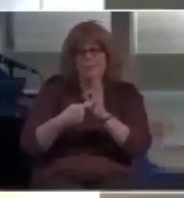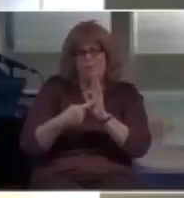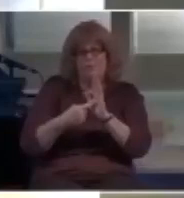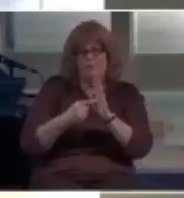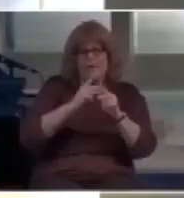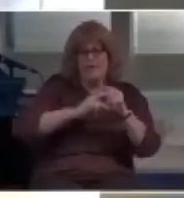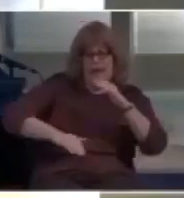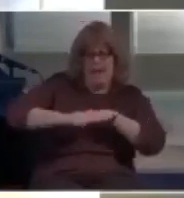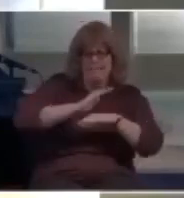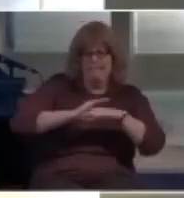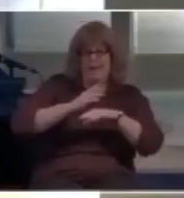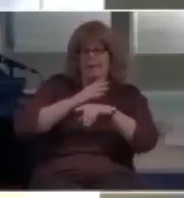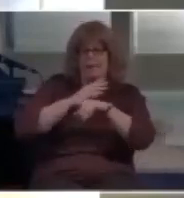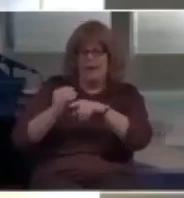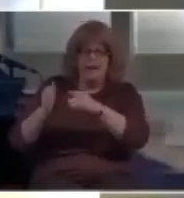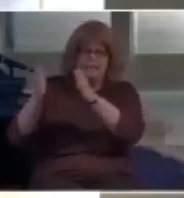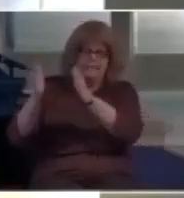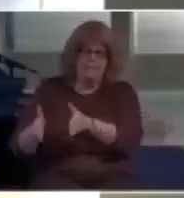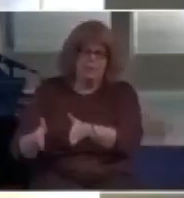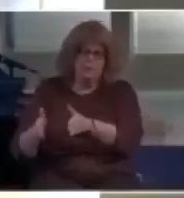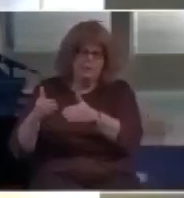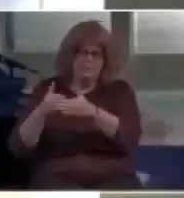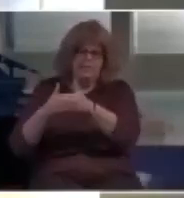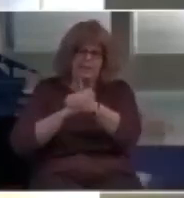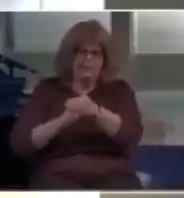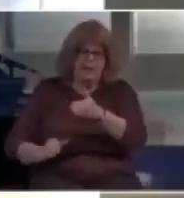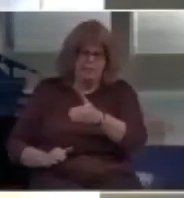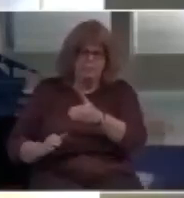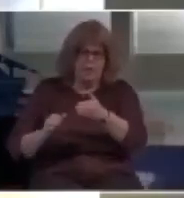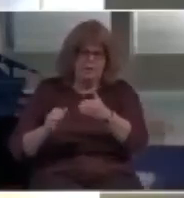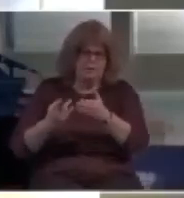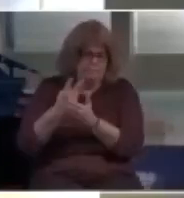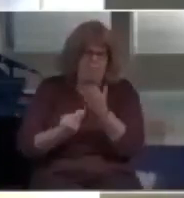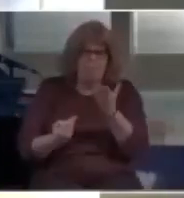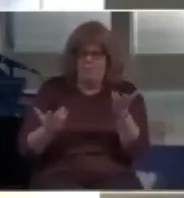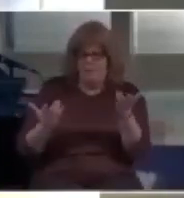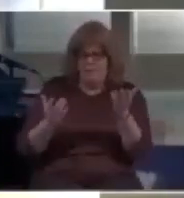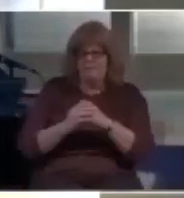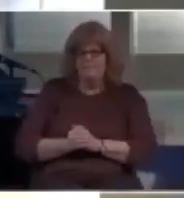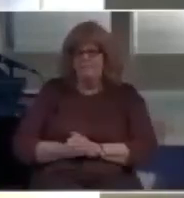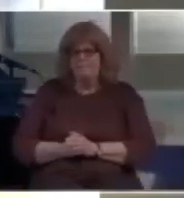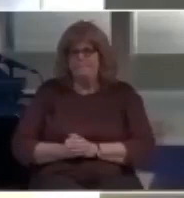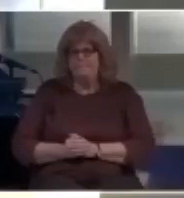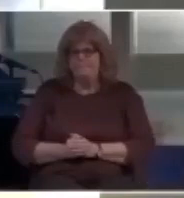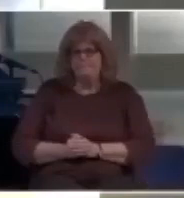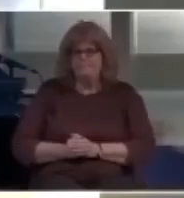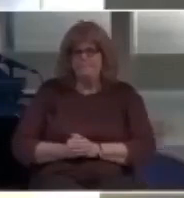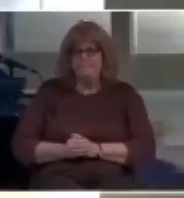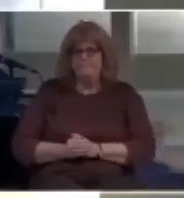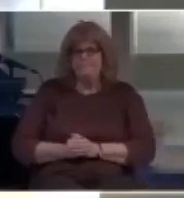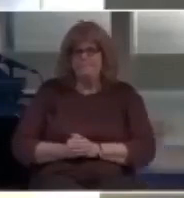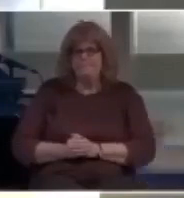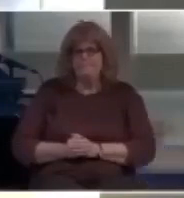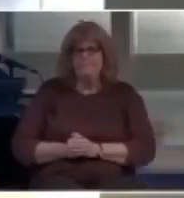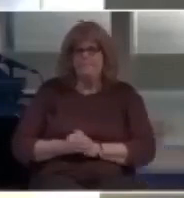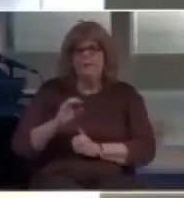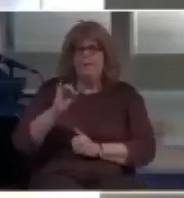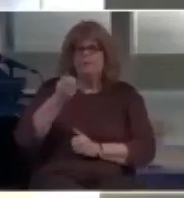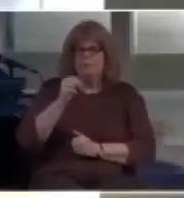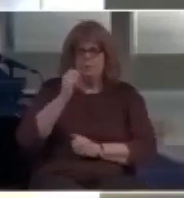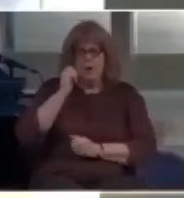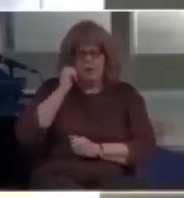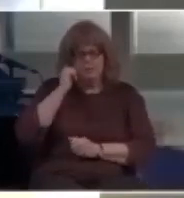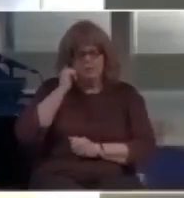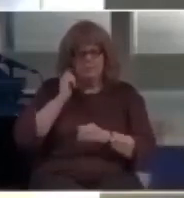can represent the ruler of the empire itself. And so John describes